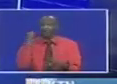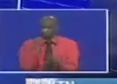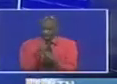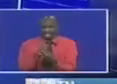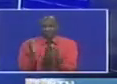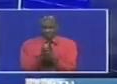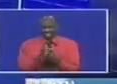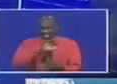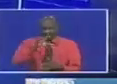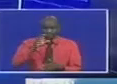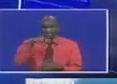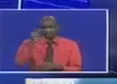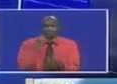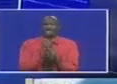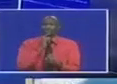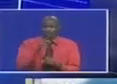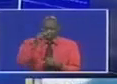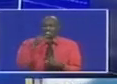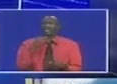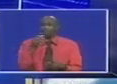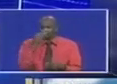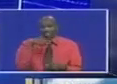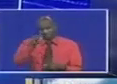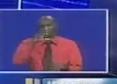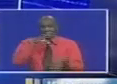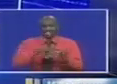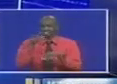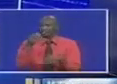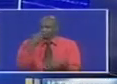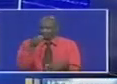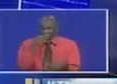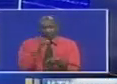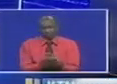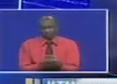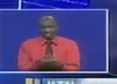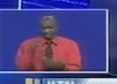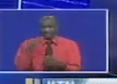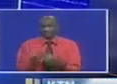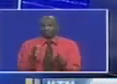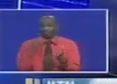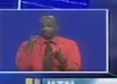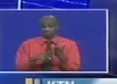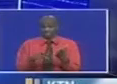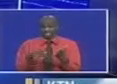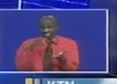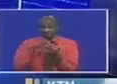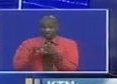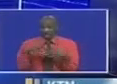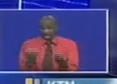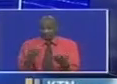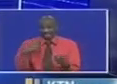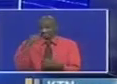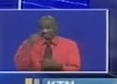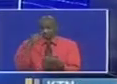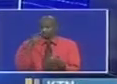with the county in order to make sure that this relief gets to as many people as possible. So that's a general snapshot of the situation in